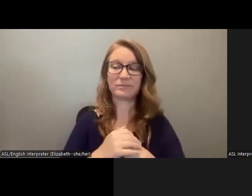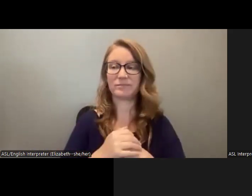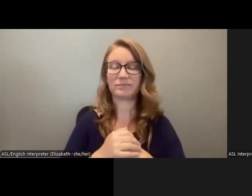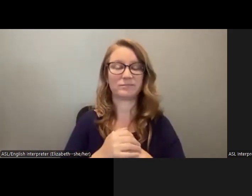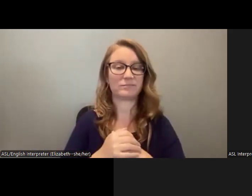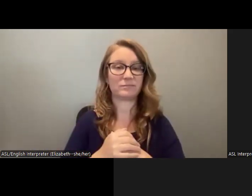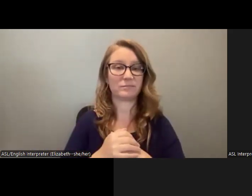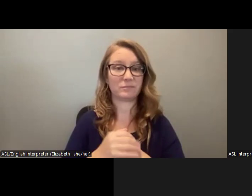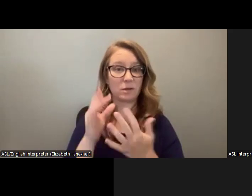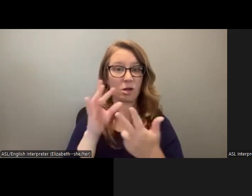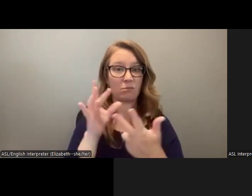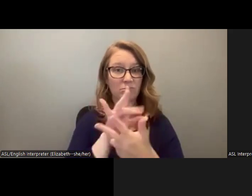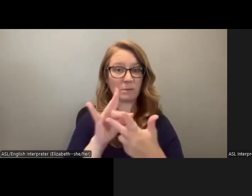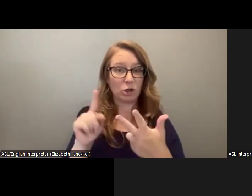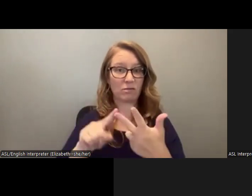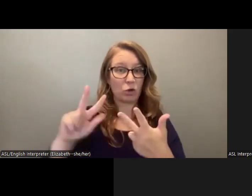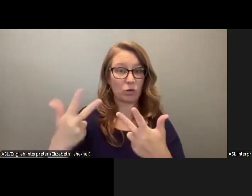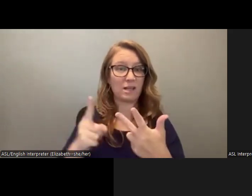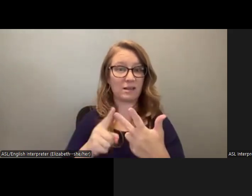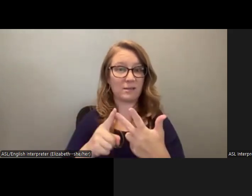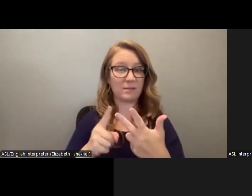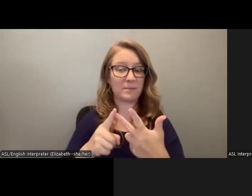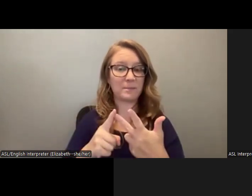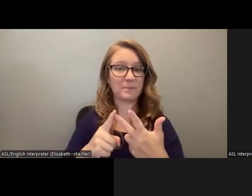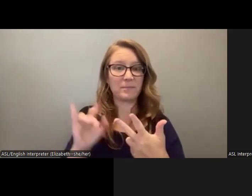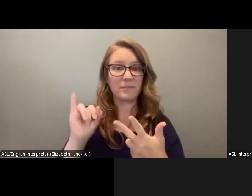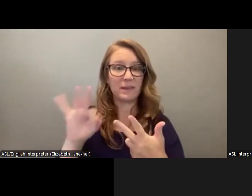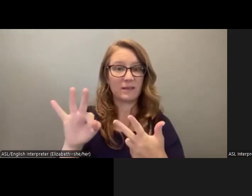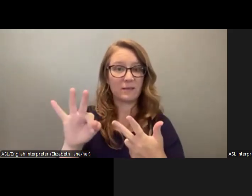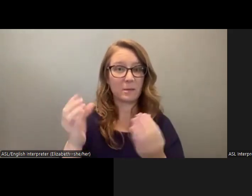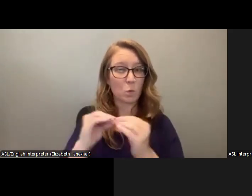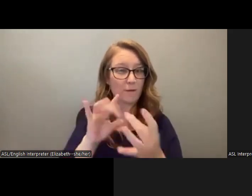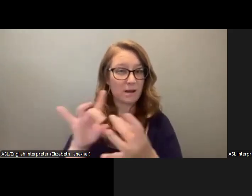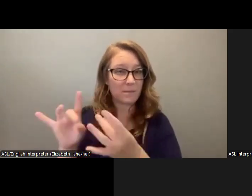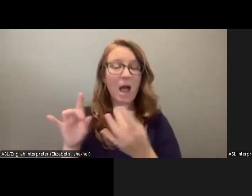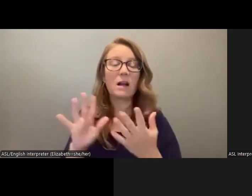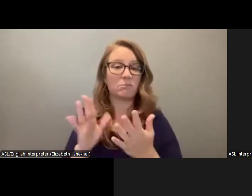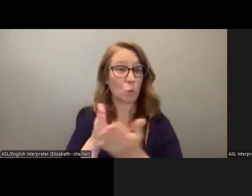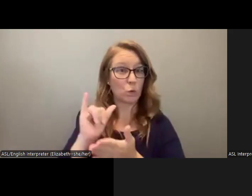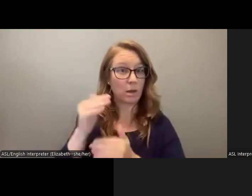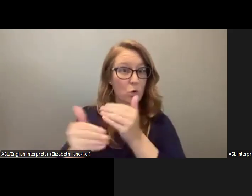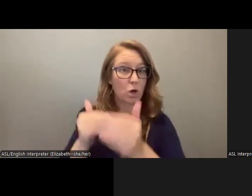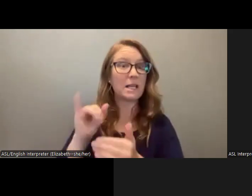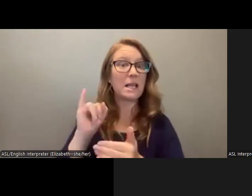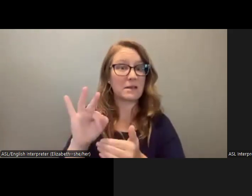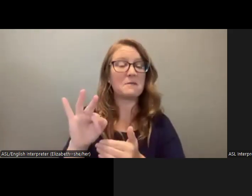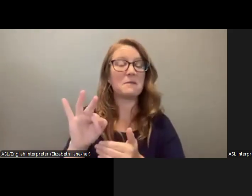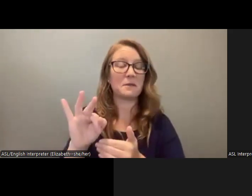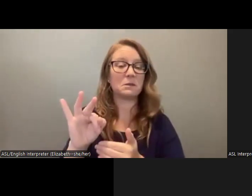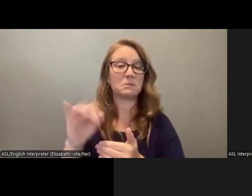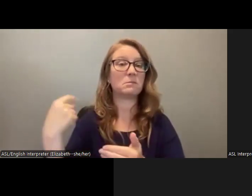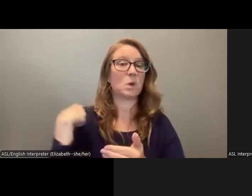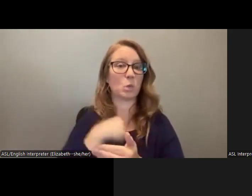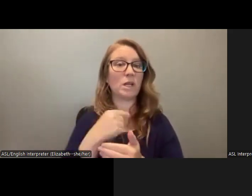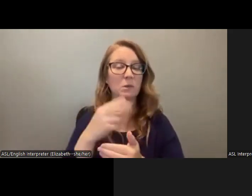if option three is when it's implemented, if there's additional feedback and all that stuff kind of gets through that process. If it gets to the point where we are using